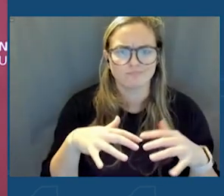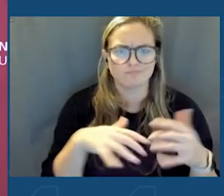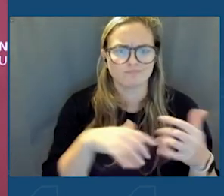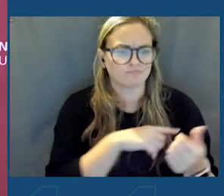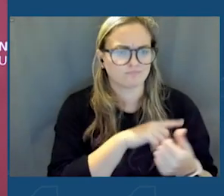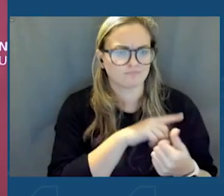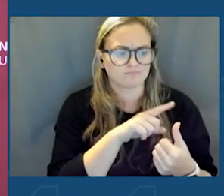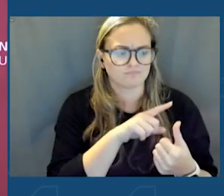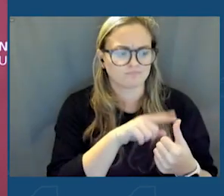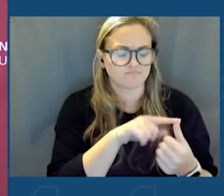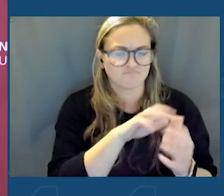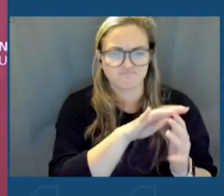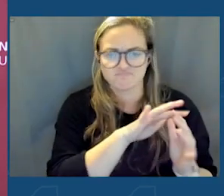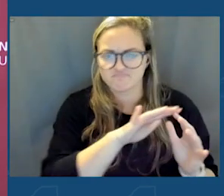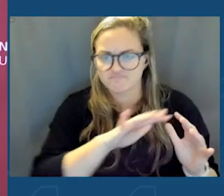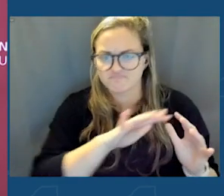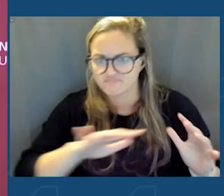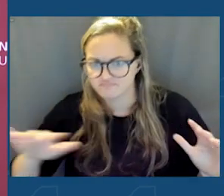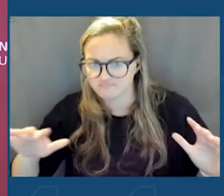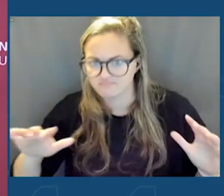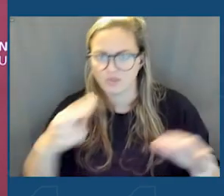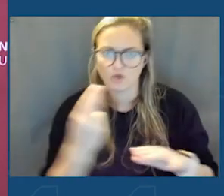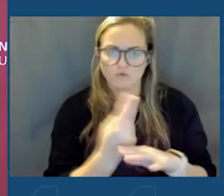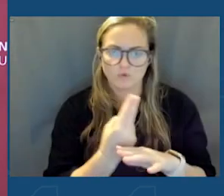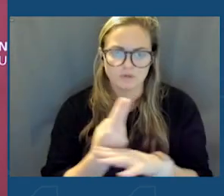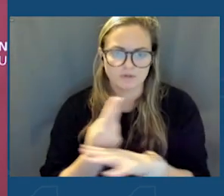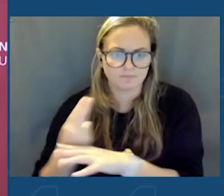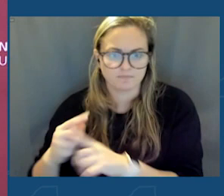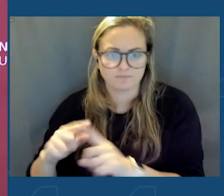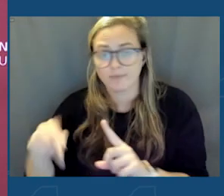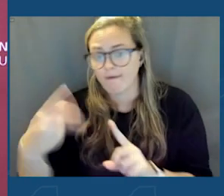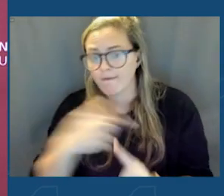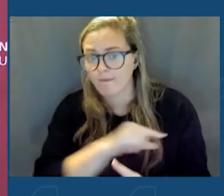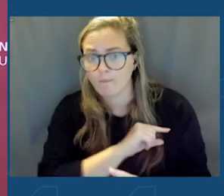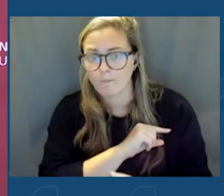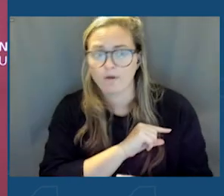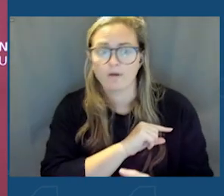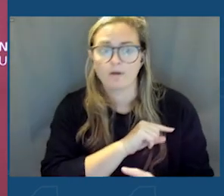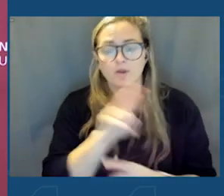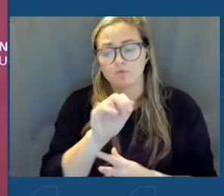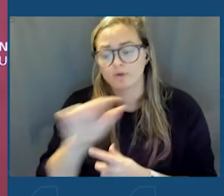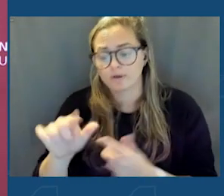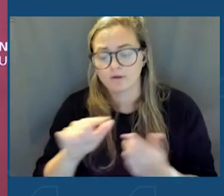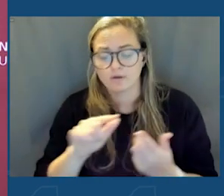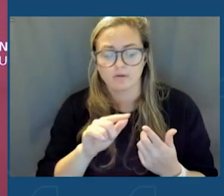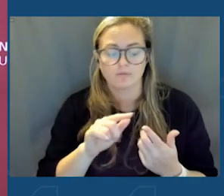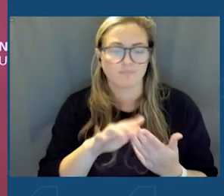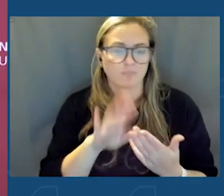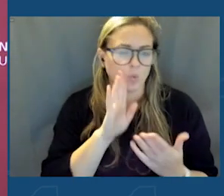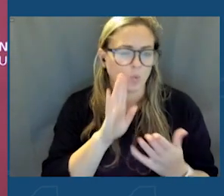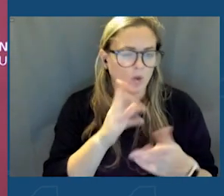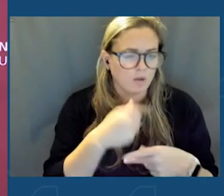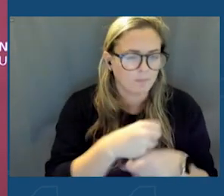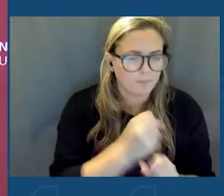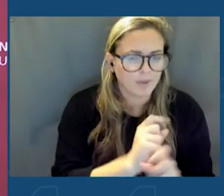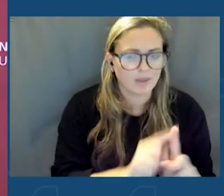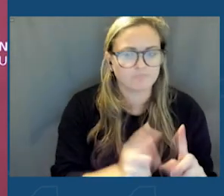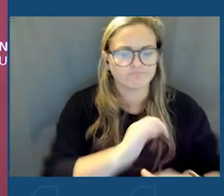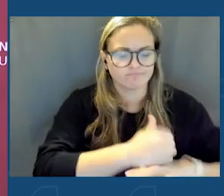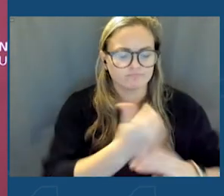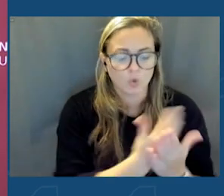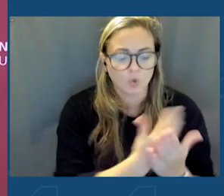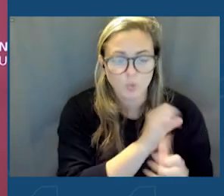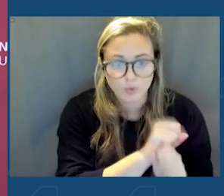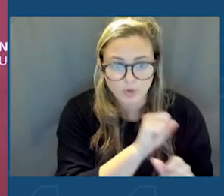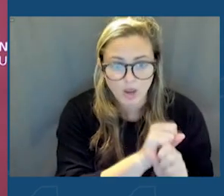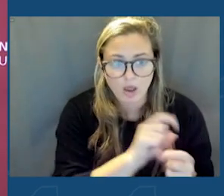an array of uses, high-quality retail, which will produce jobs and